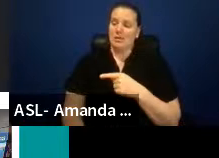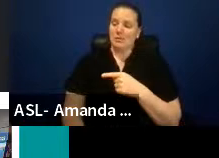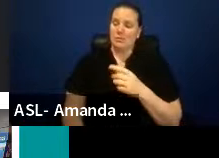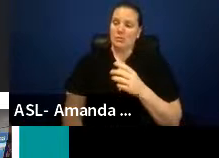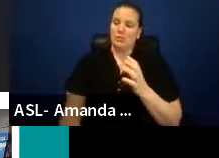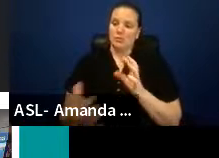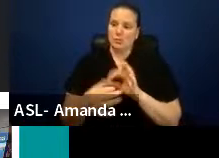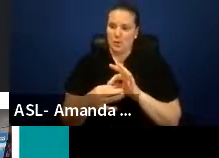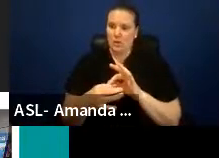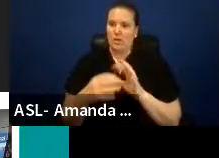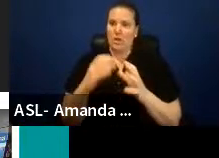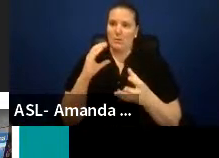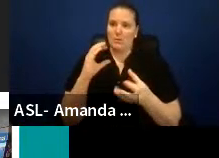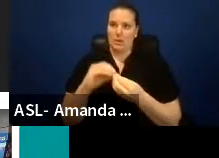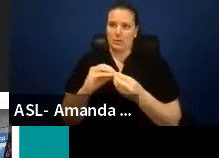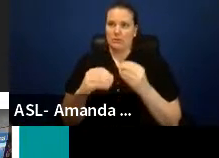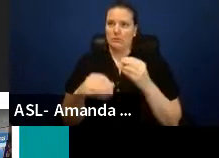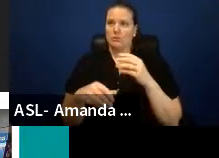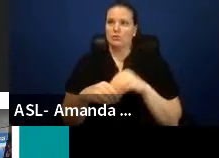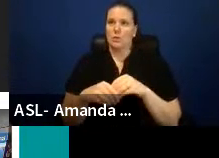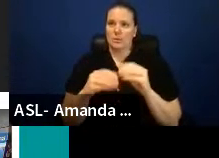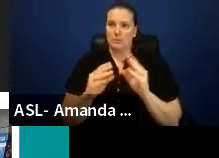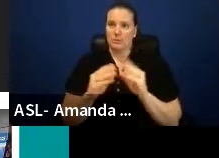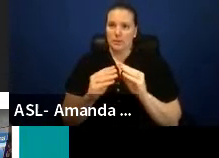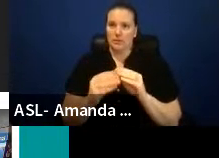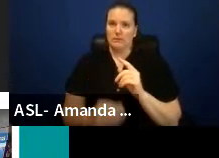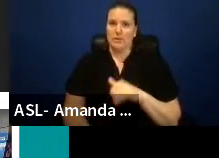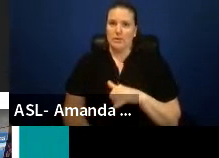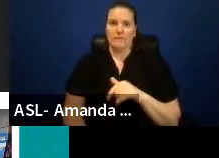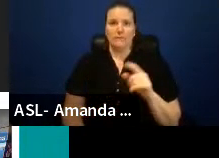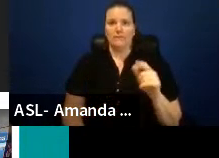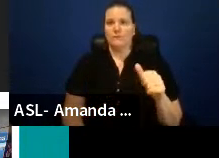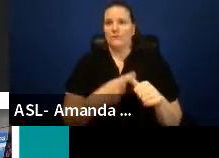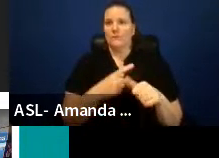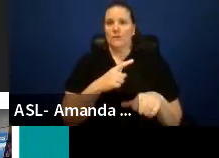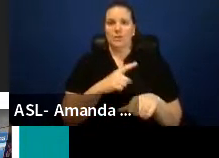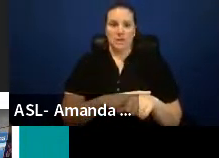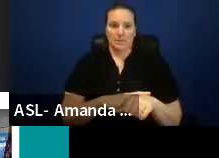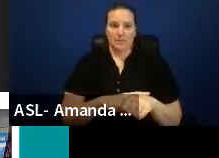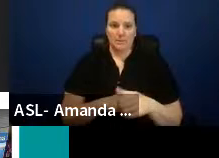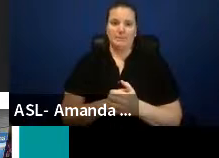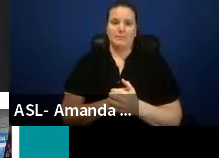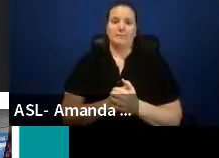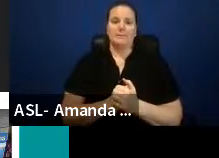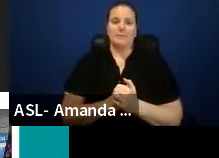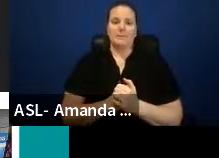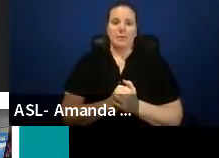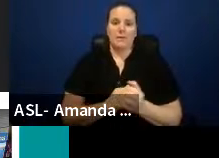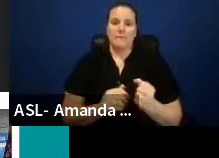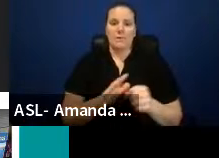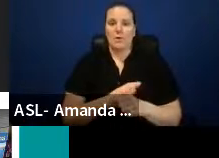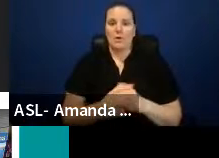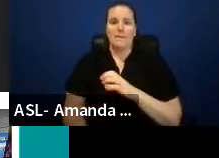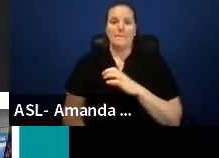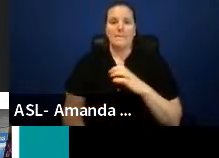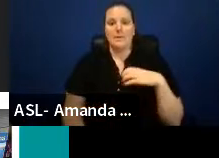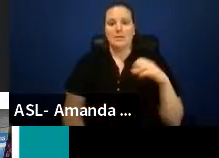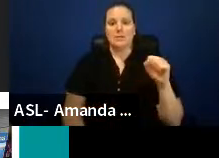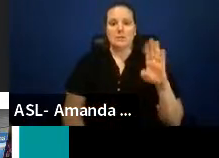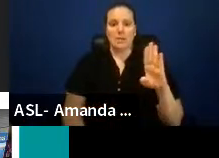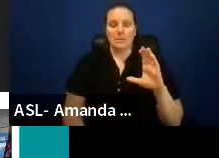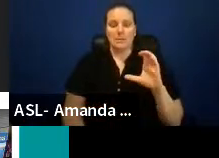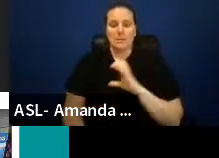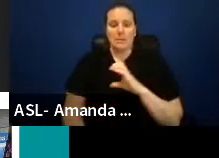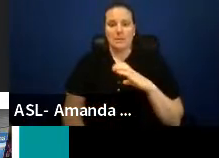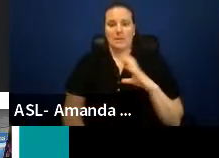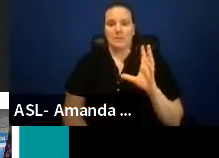a comprehensive joint meeting with the Transportation Commission, so this is the first time that they've met. It's the entire commission, so the subcommittee is a meeting, so this is sort of